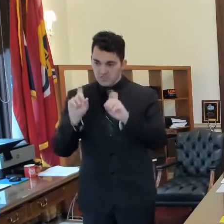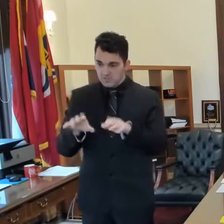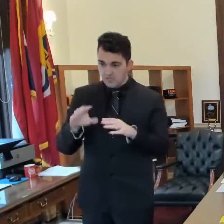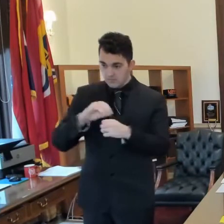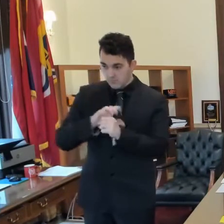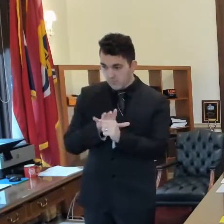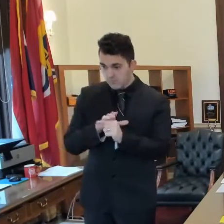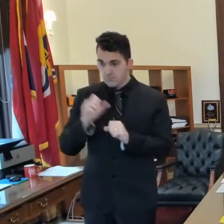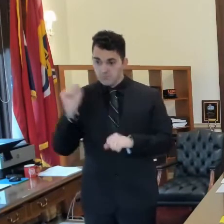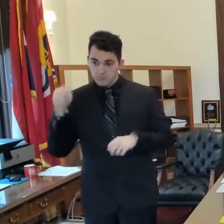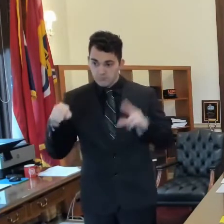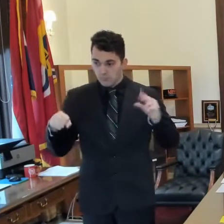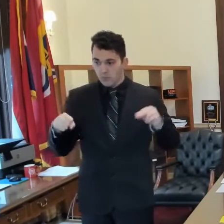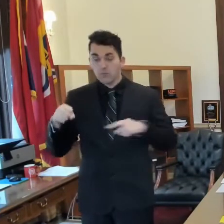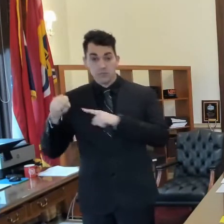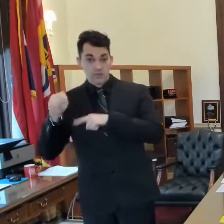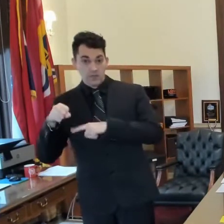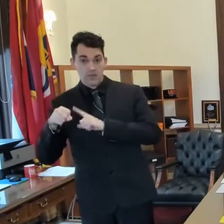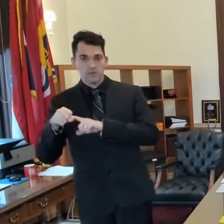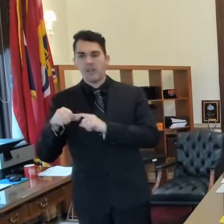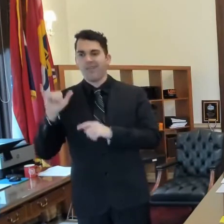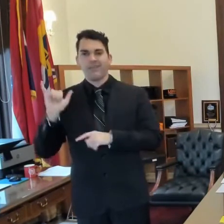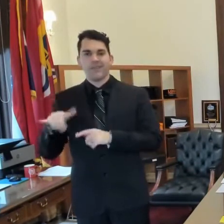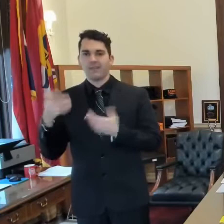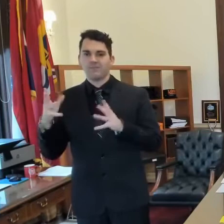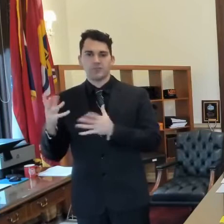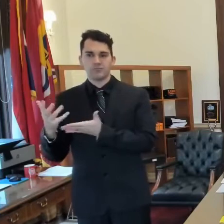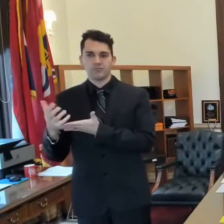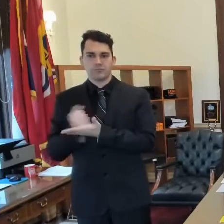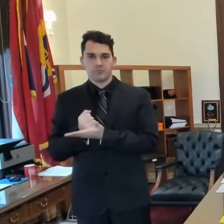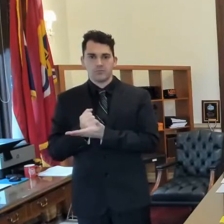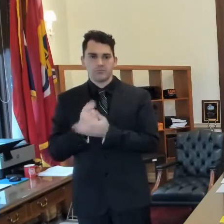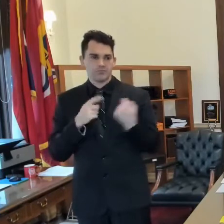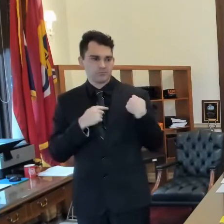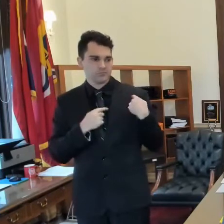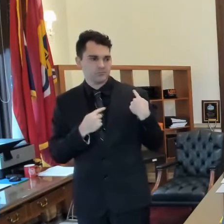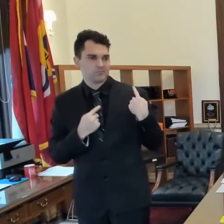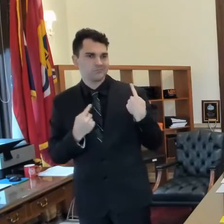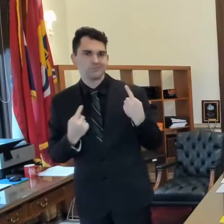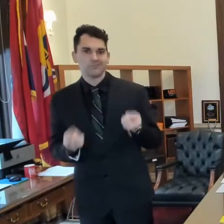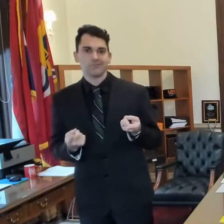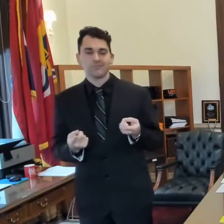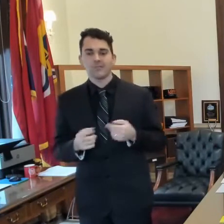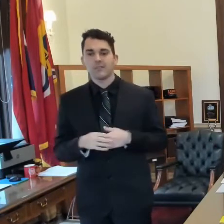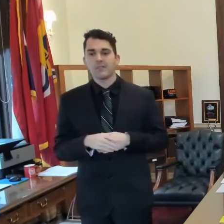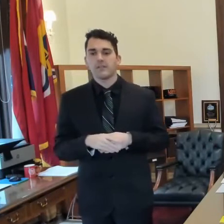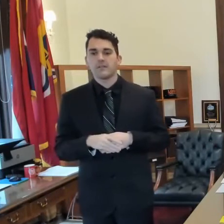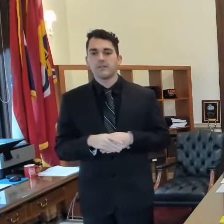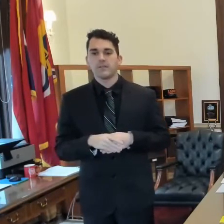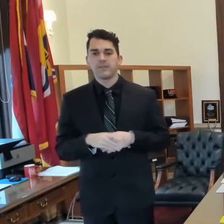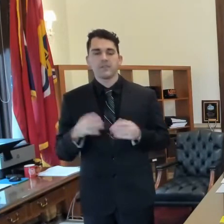getting those cases all along. In addition, of course, the number of people that